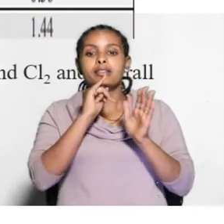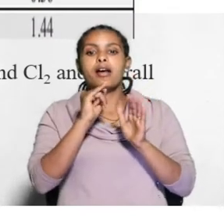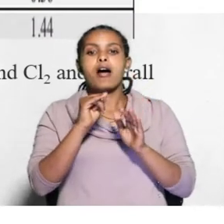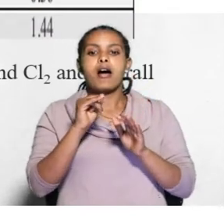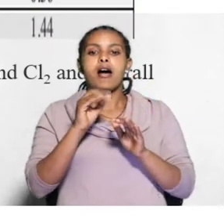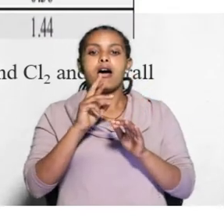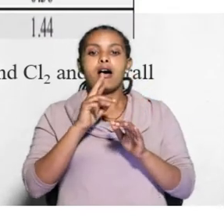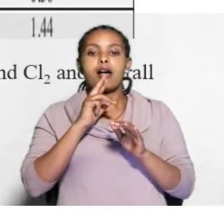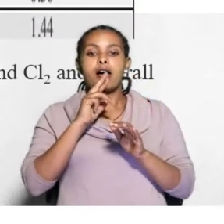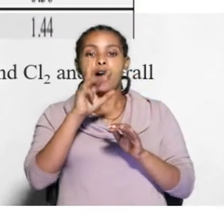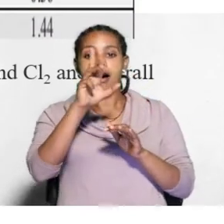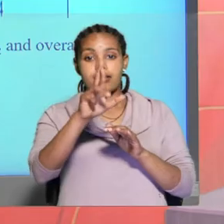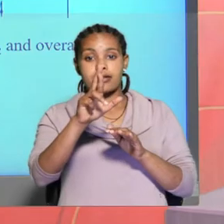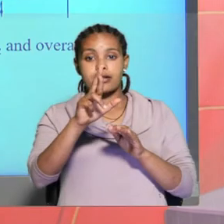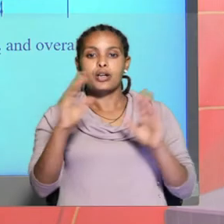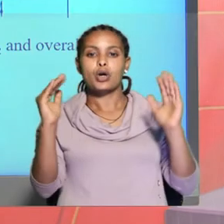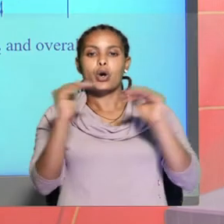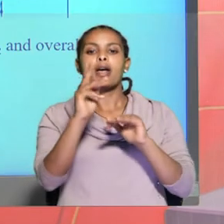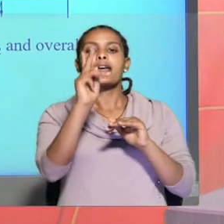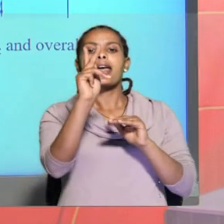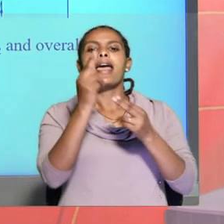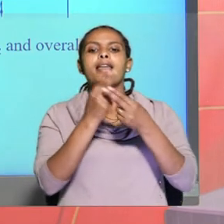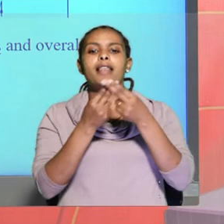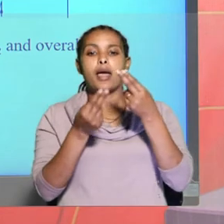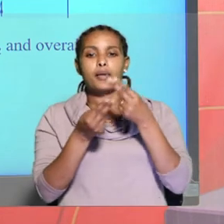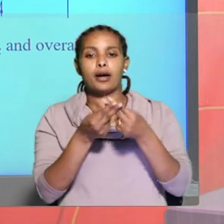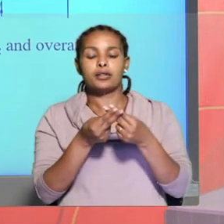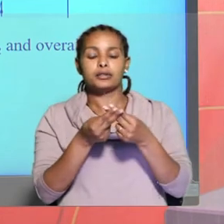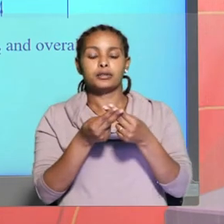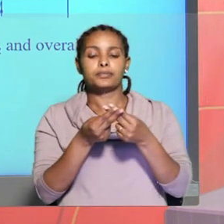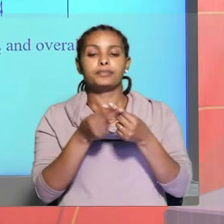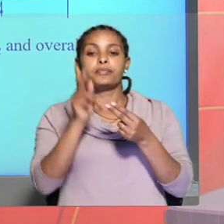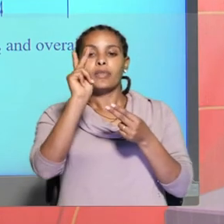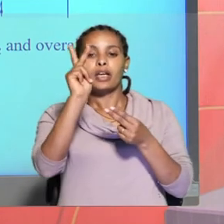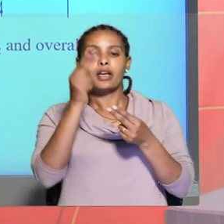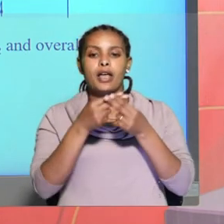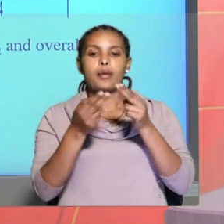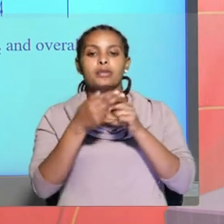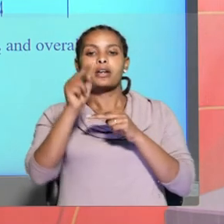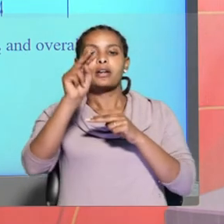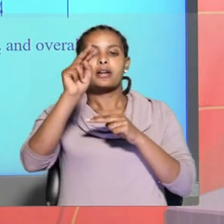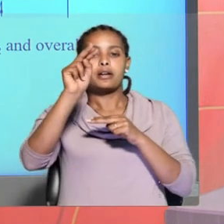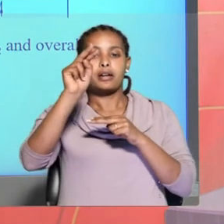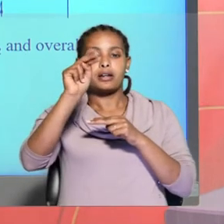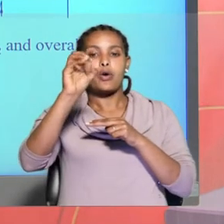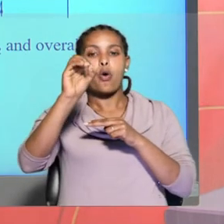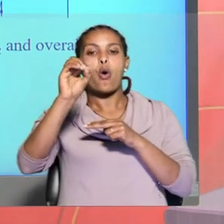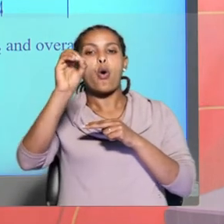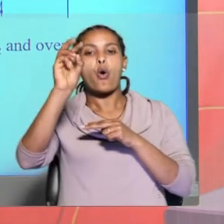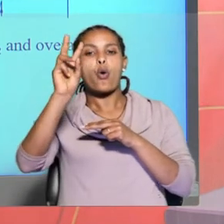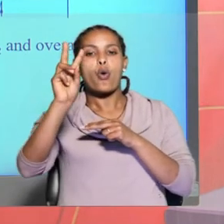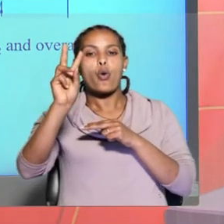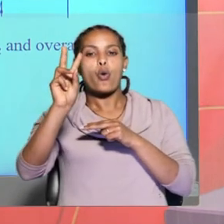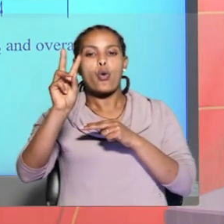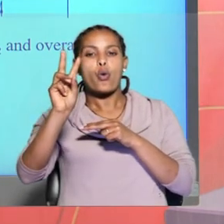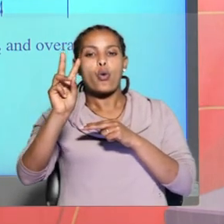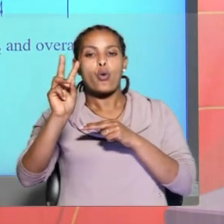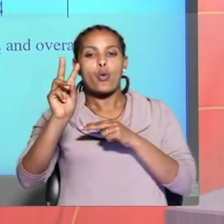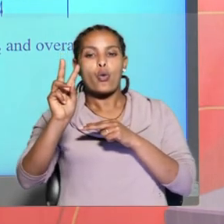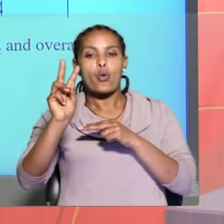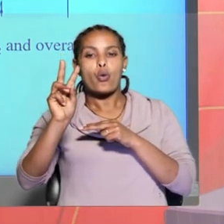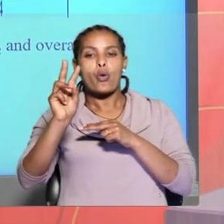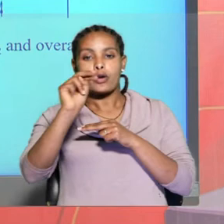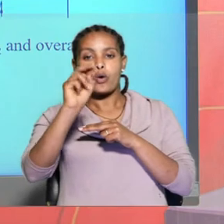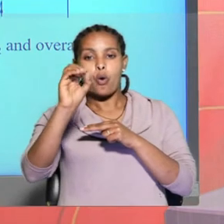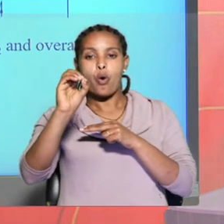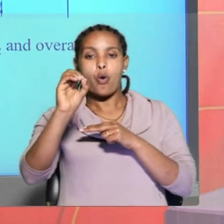r equal k times concentration of nitrogen monoxide the power x times